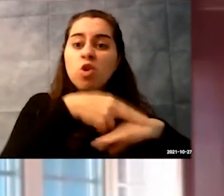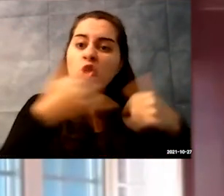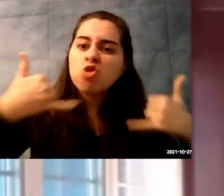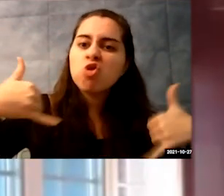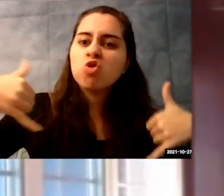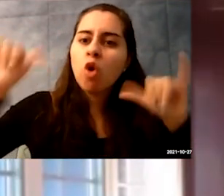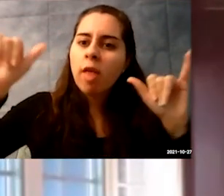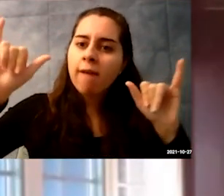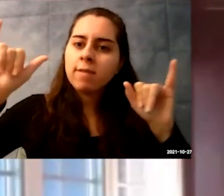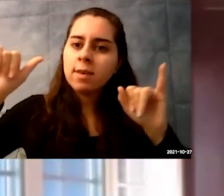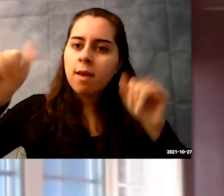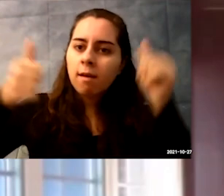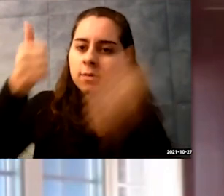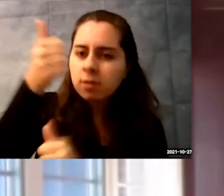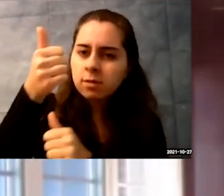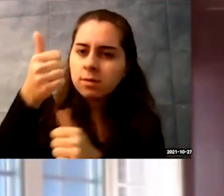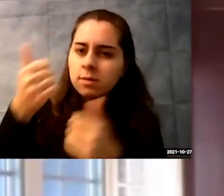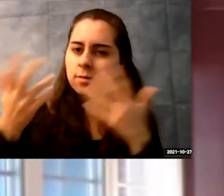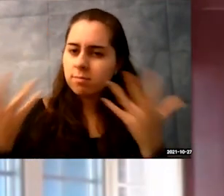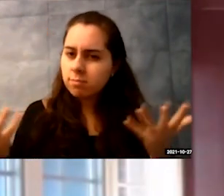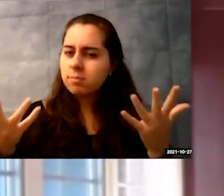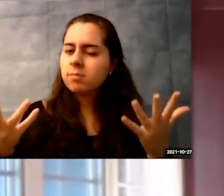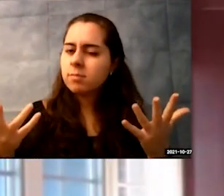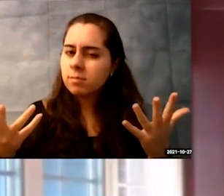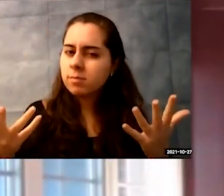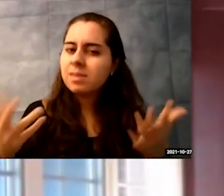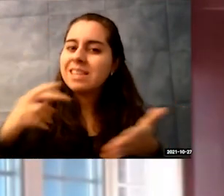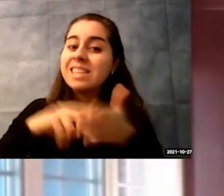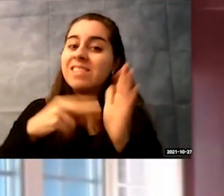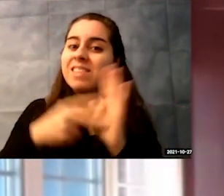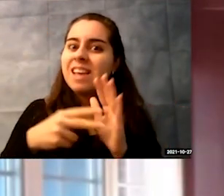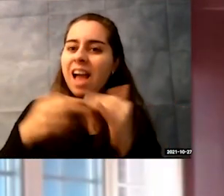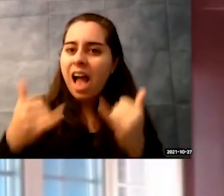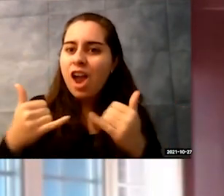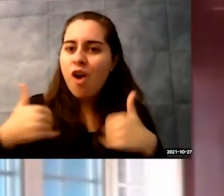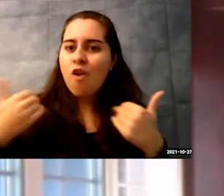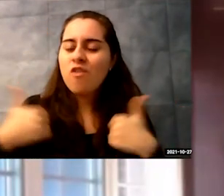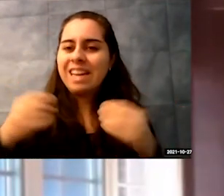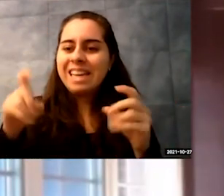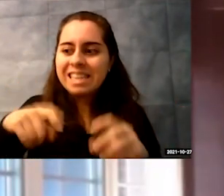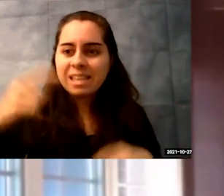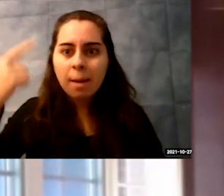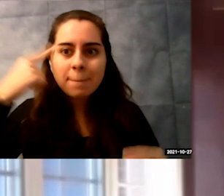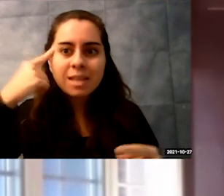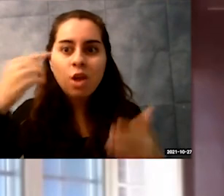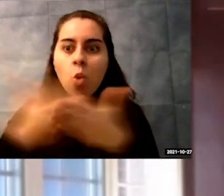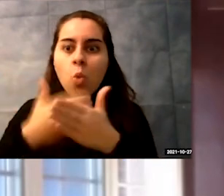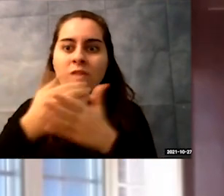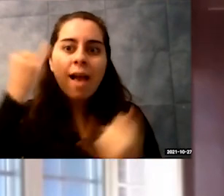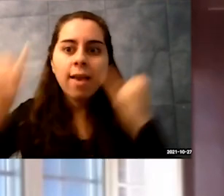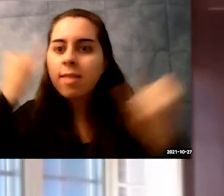with new creative ways to maintain their sovereignty in a world that is increasingly